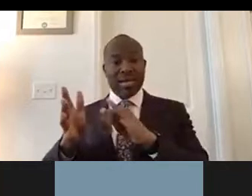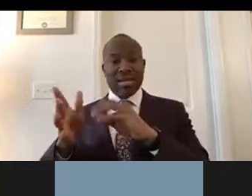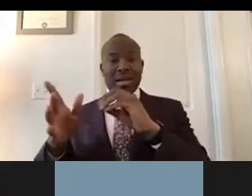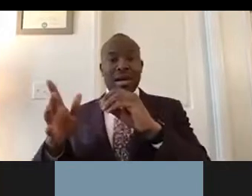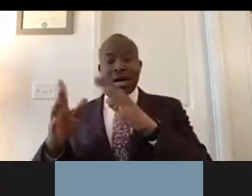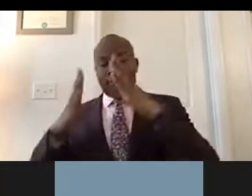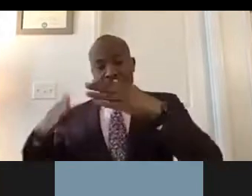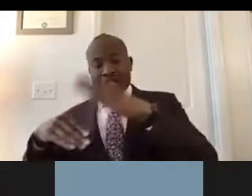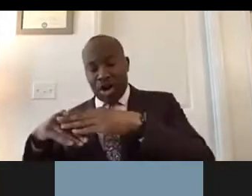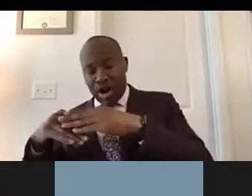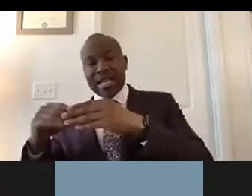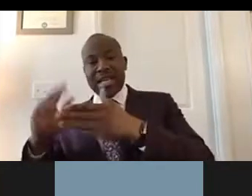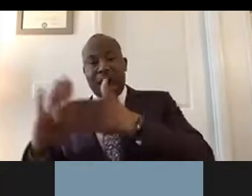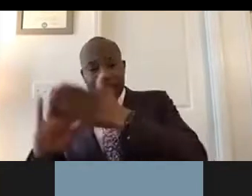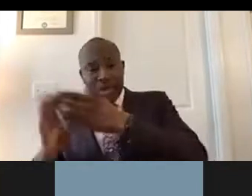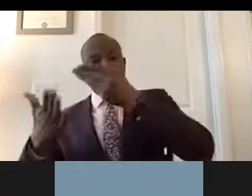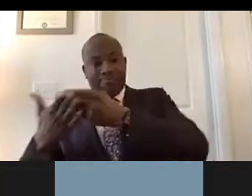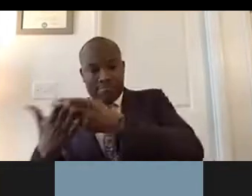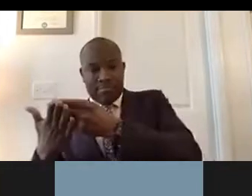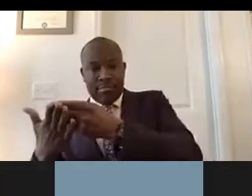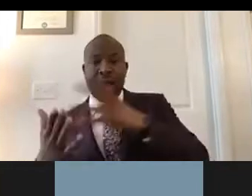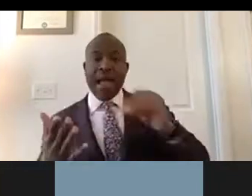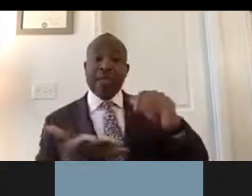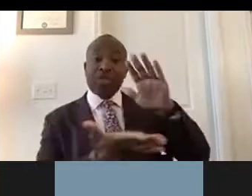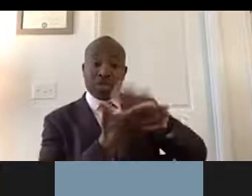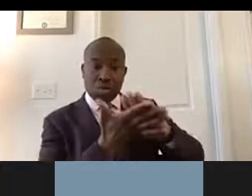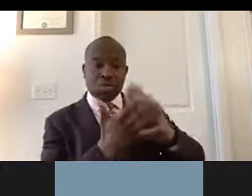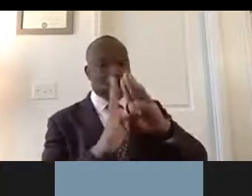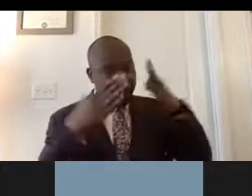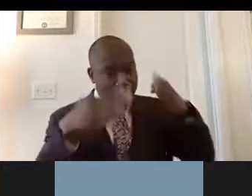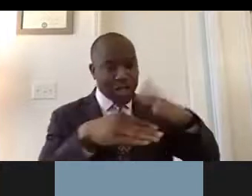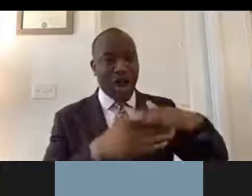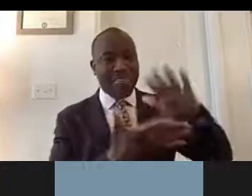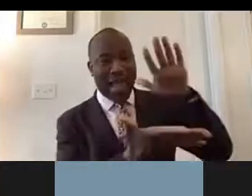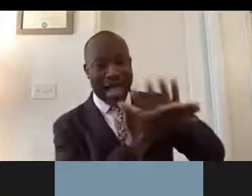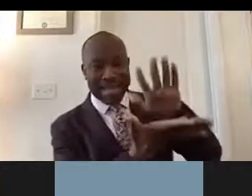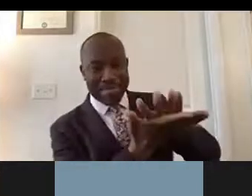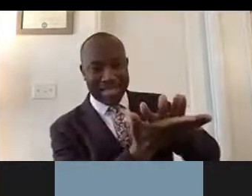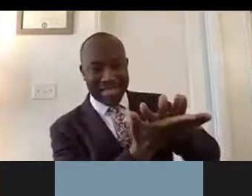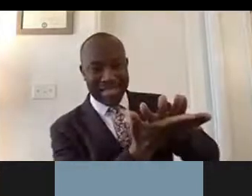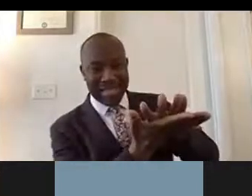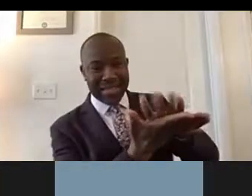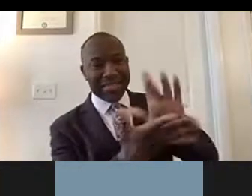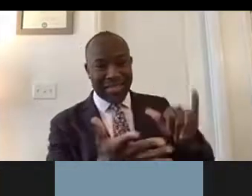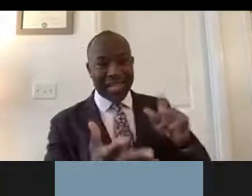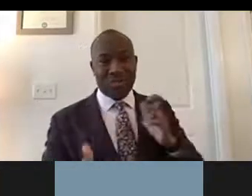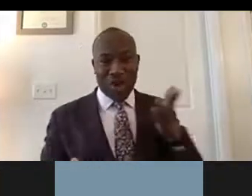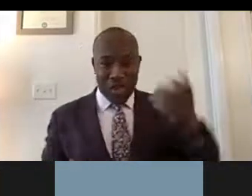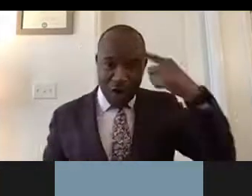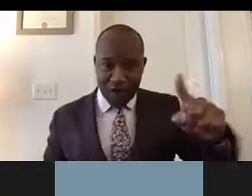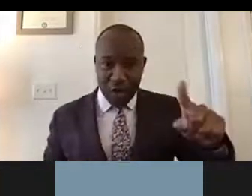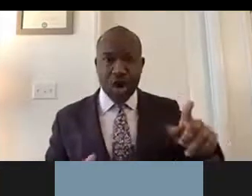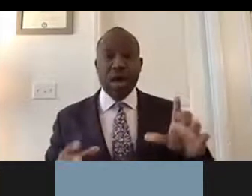a role in the focus of the operations and the budget, and the school can focus